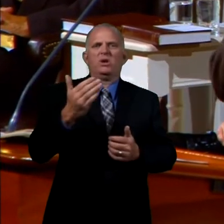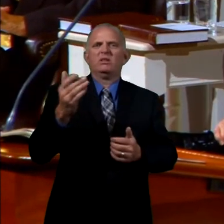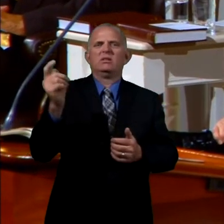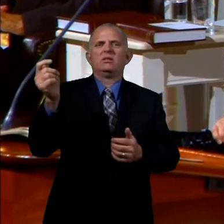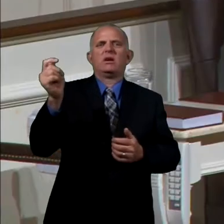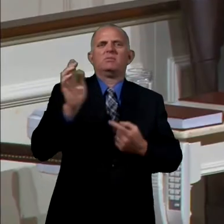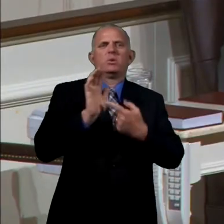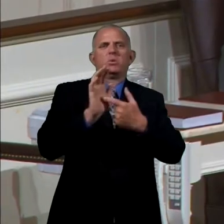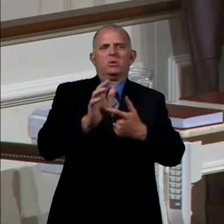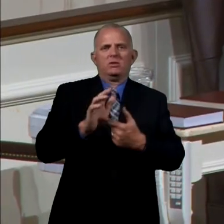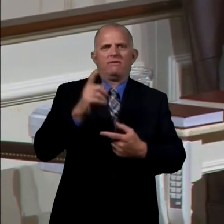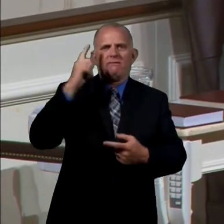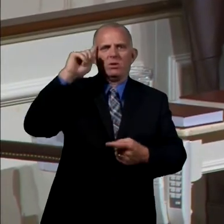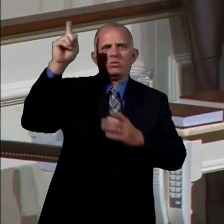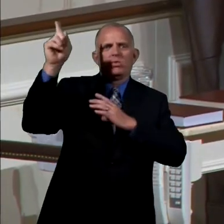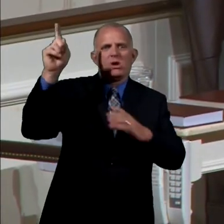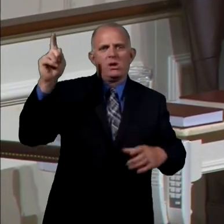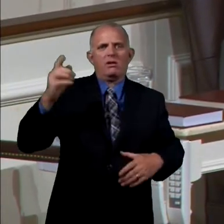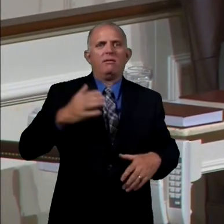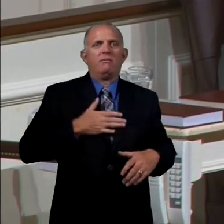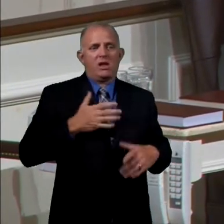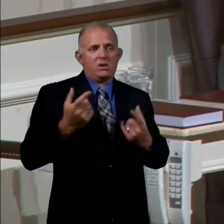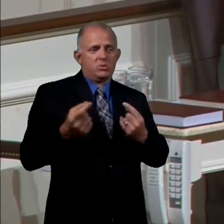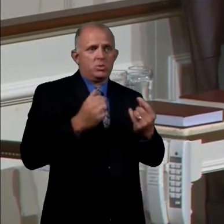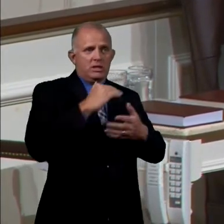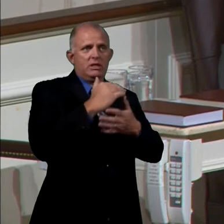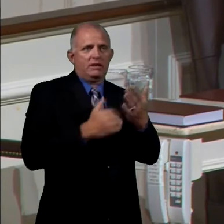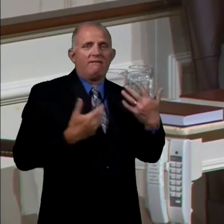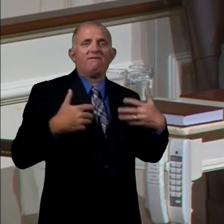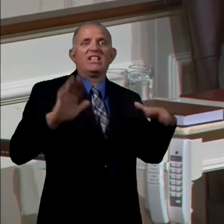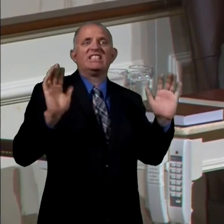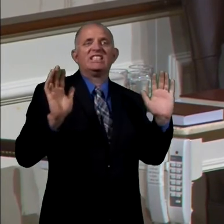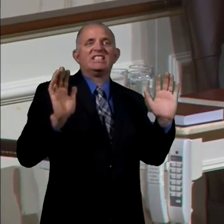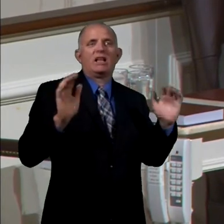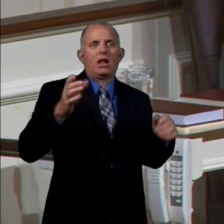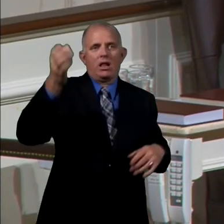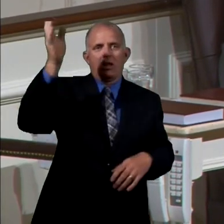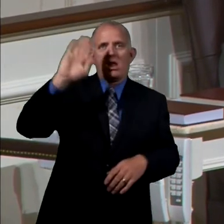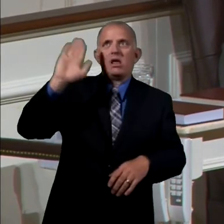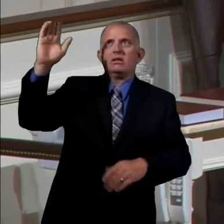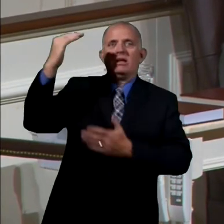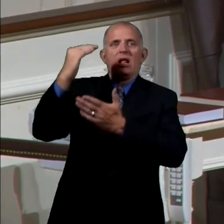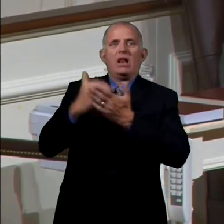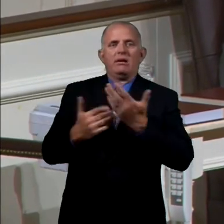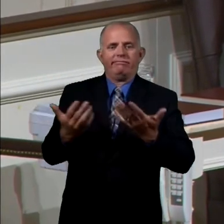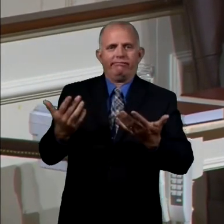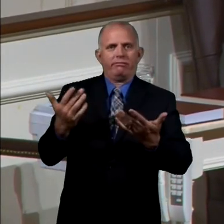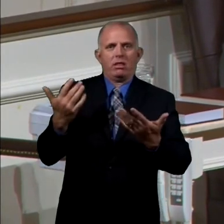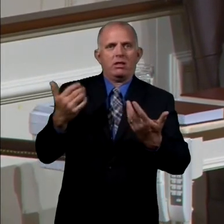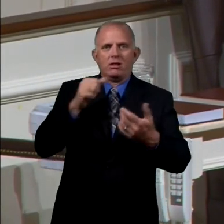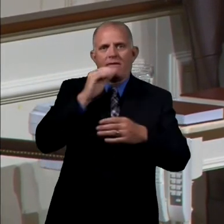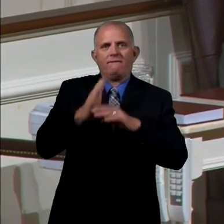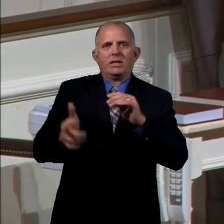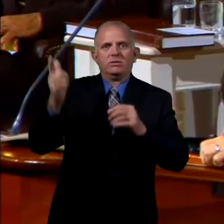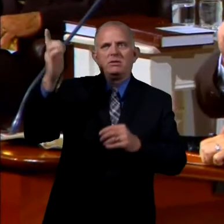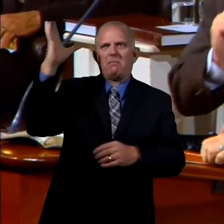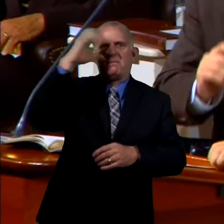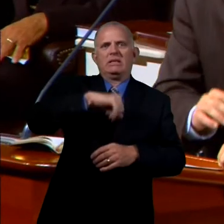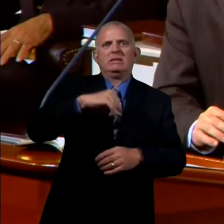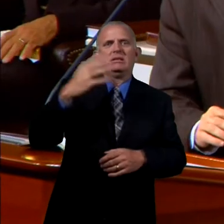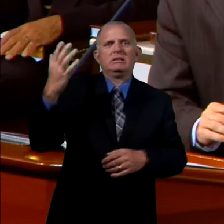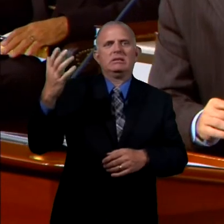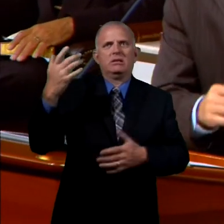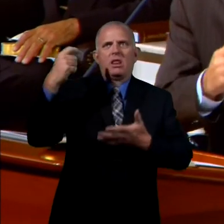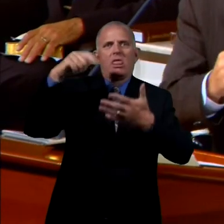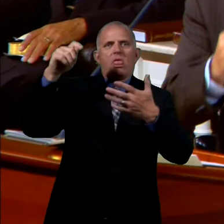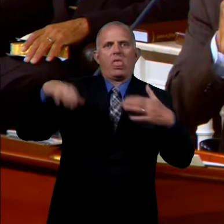You'll get your to-do list done, and God's to-do list will go unchecked, unmarked, and become dry and